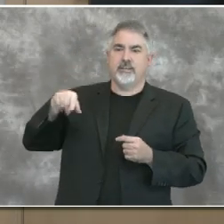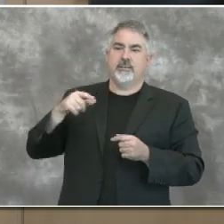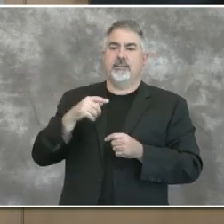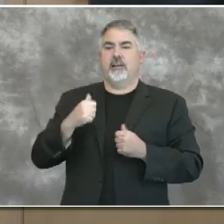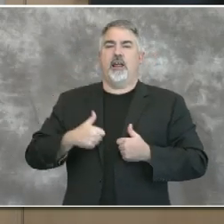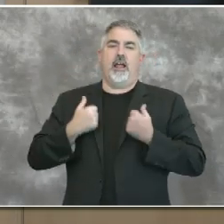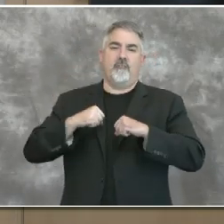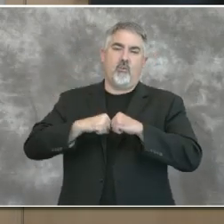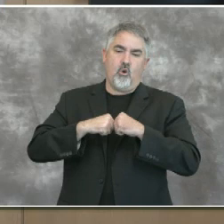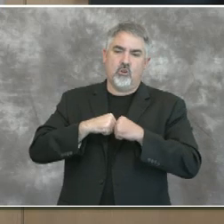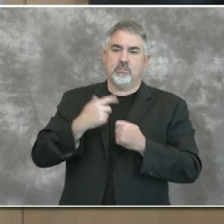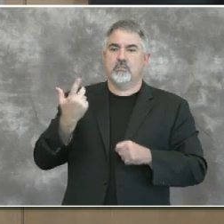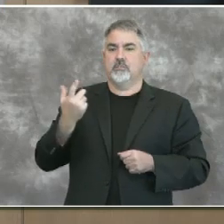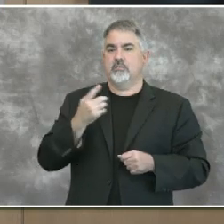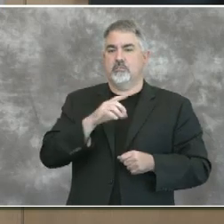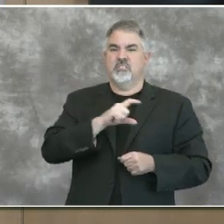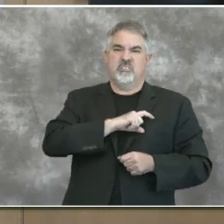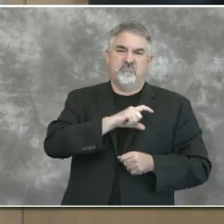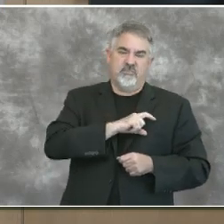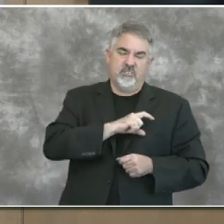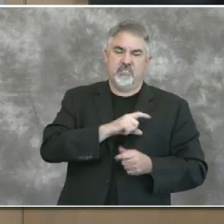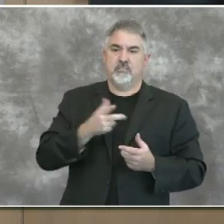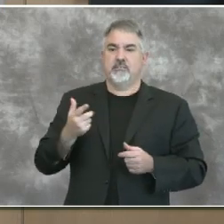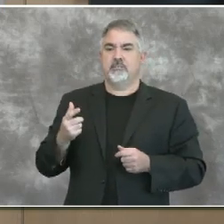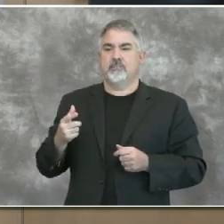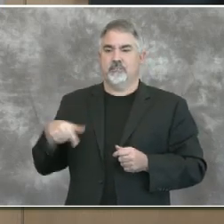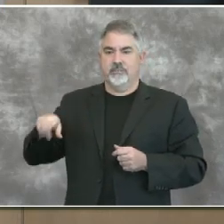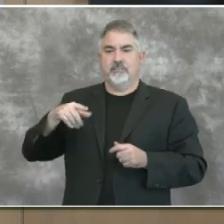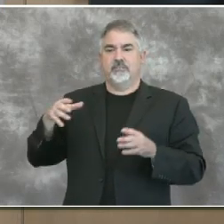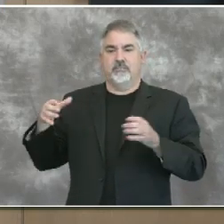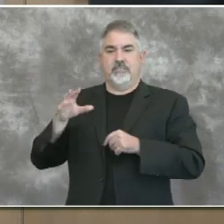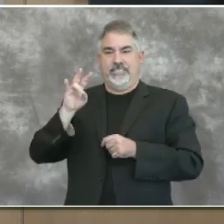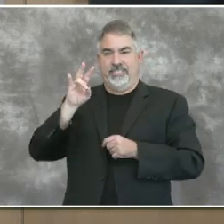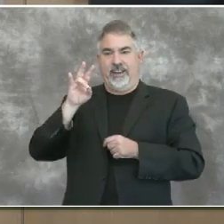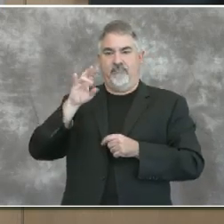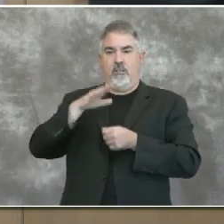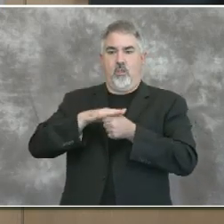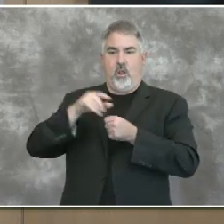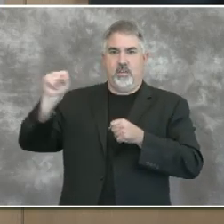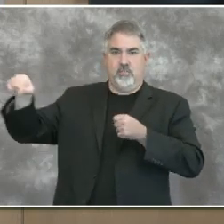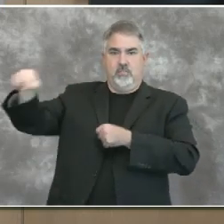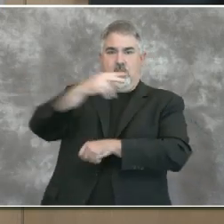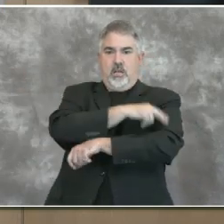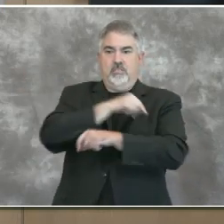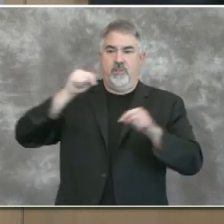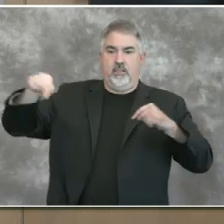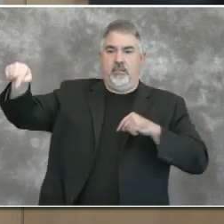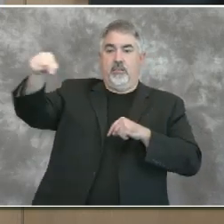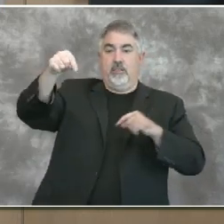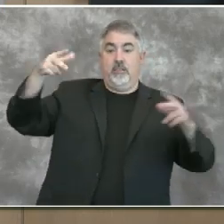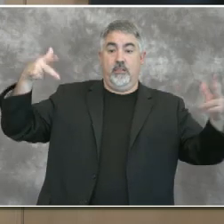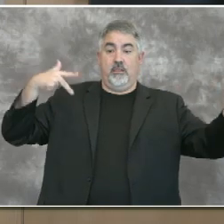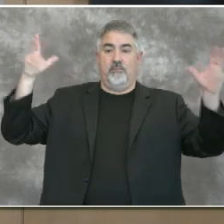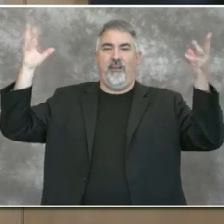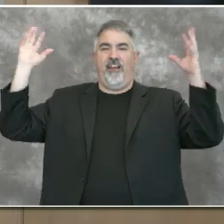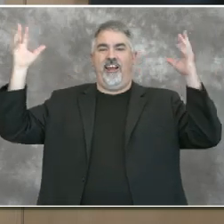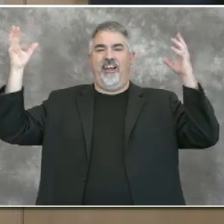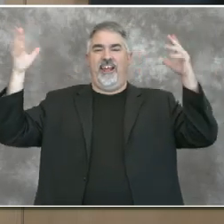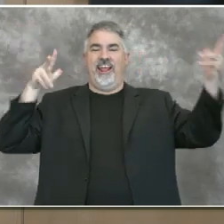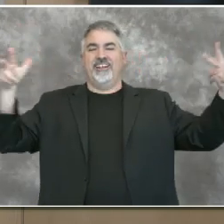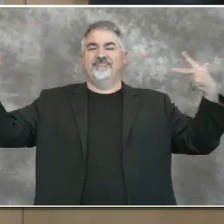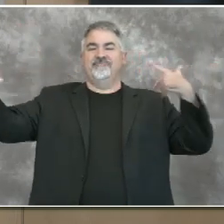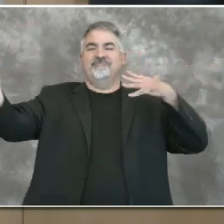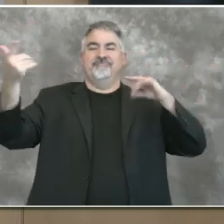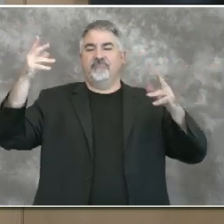deputy sheriffs, gathered outside 7 local hospitals and turned on their lights and sirens to honor medical